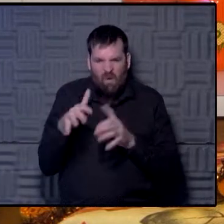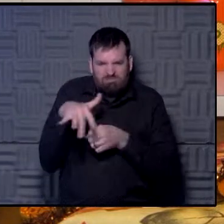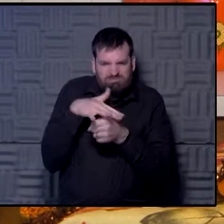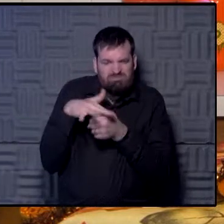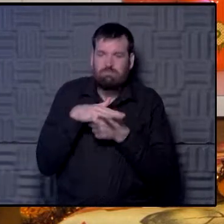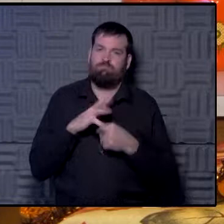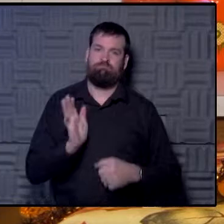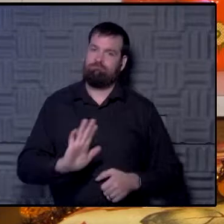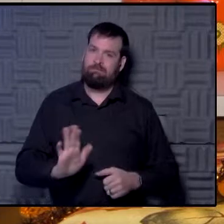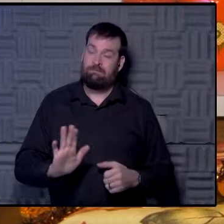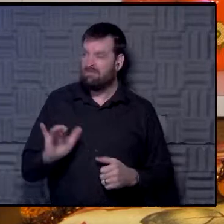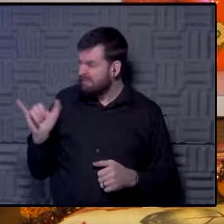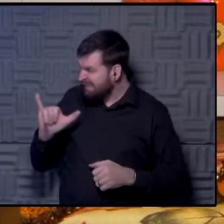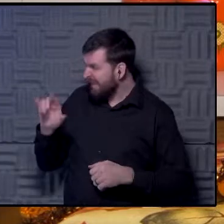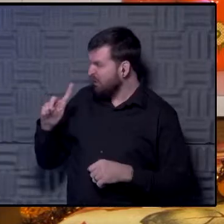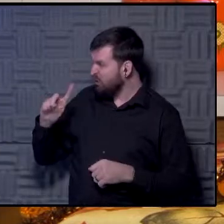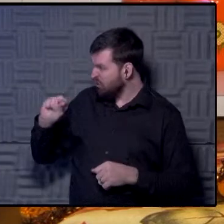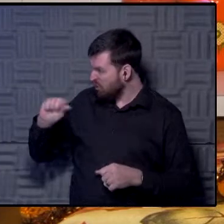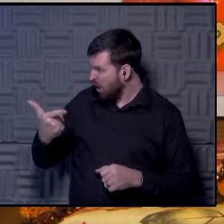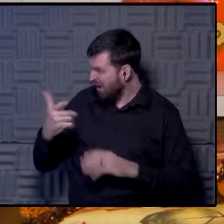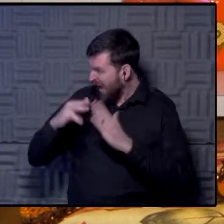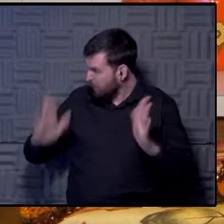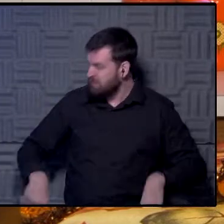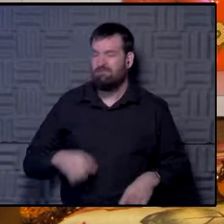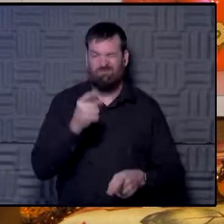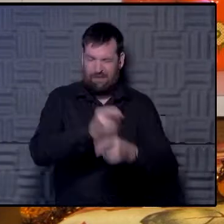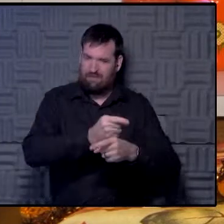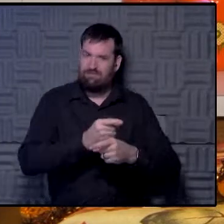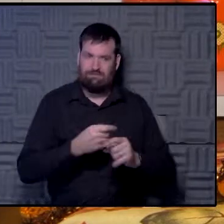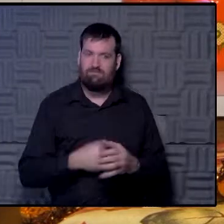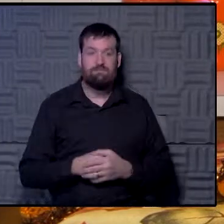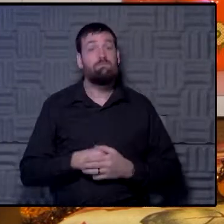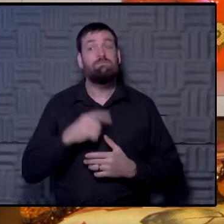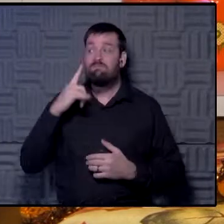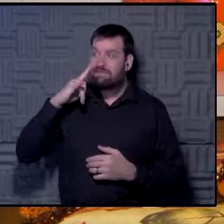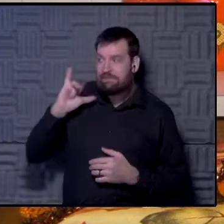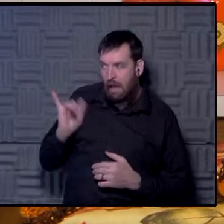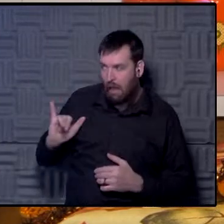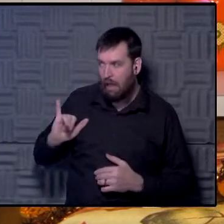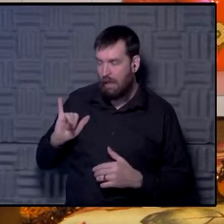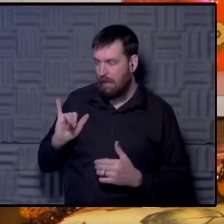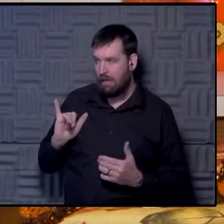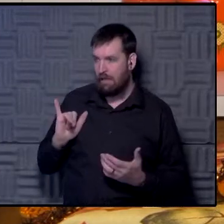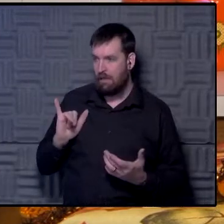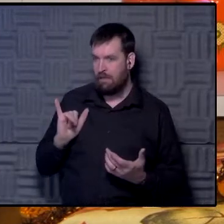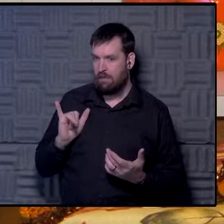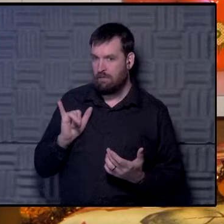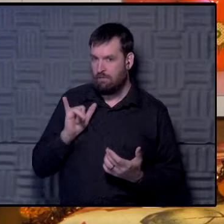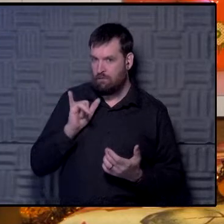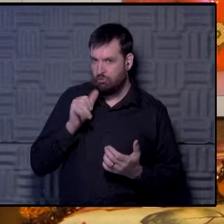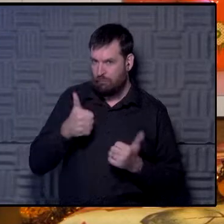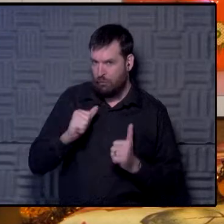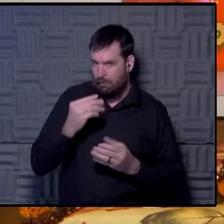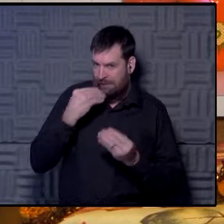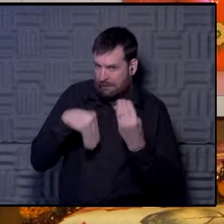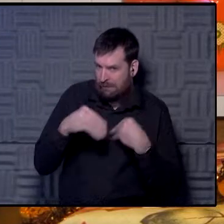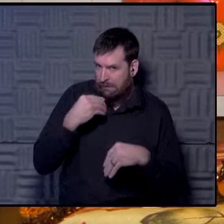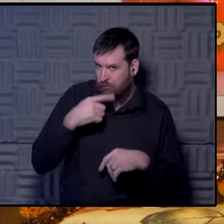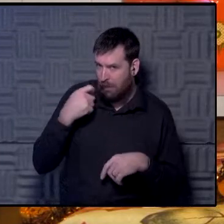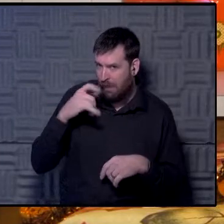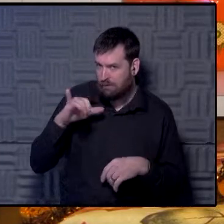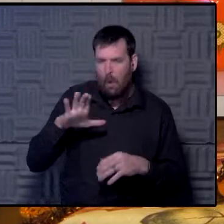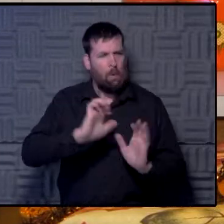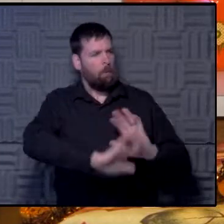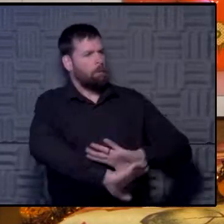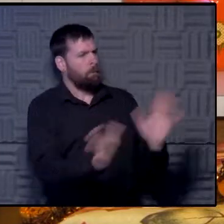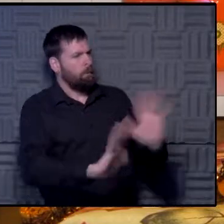space. Like a doghouse. Yeah, like a doghouse. Yeah. Oh, it sounds like we probably shouldn't try to eat dry ice either.